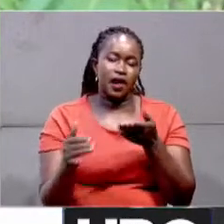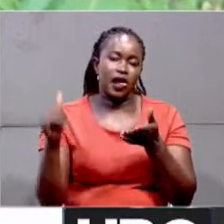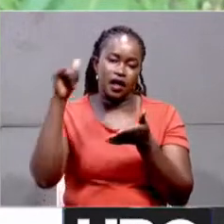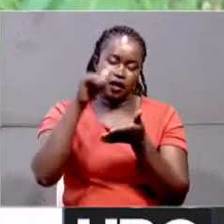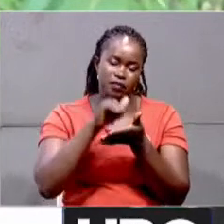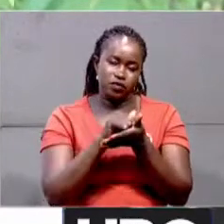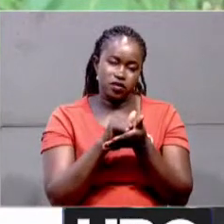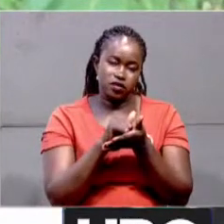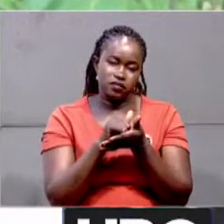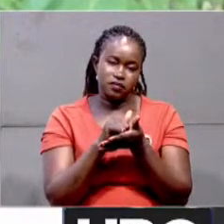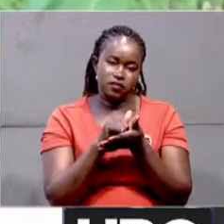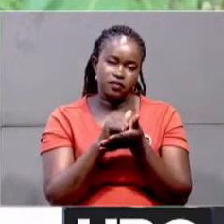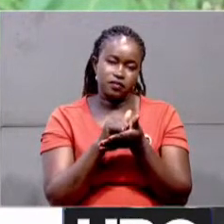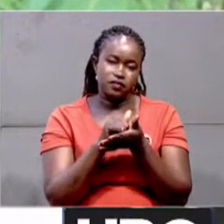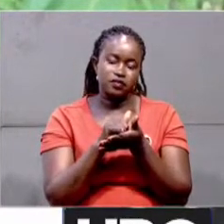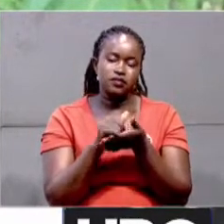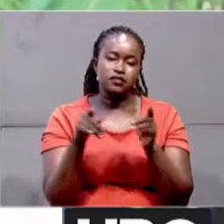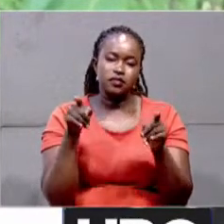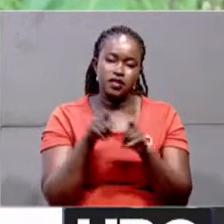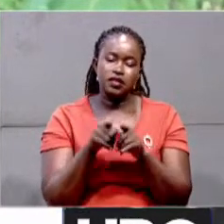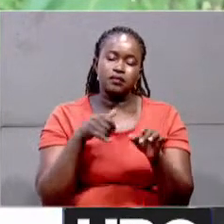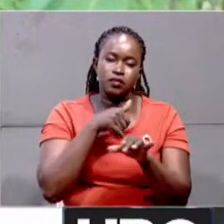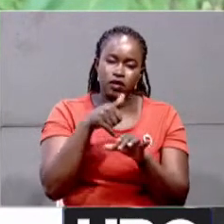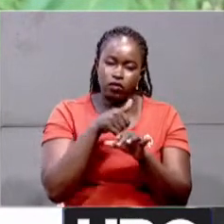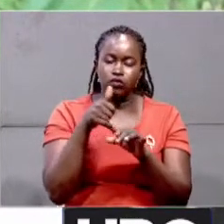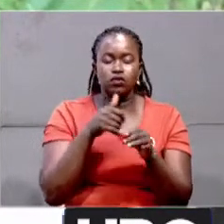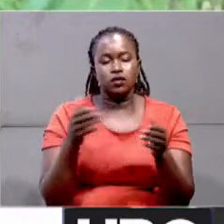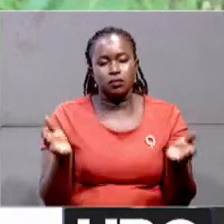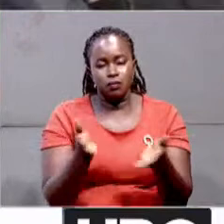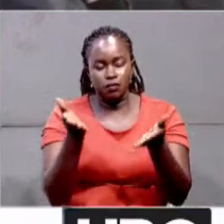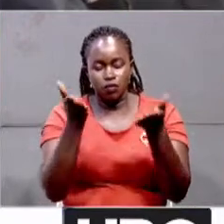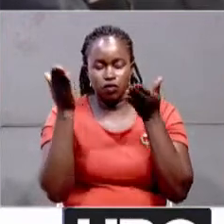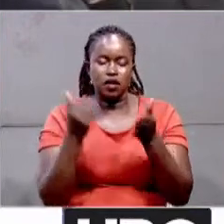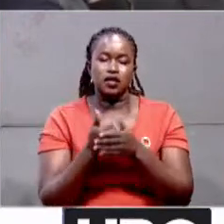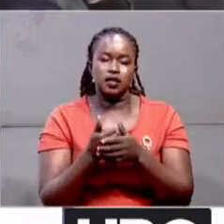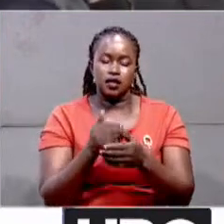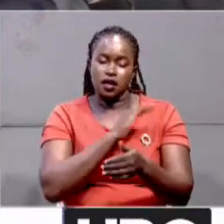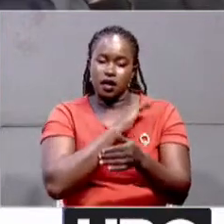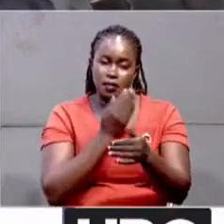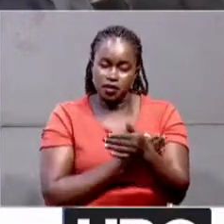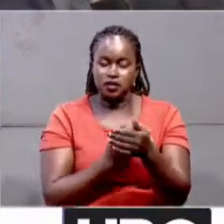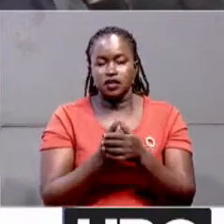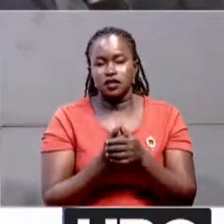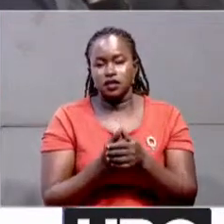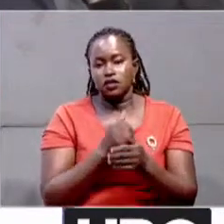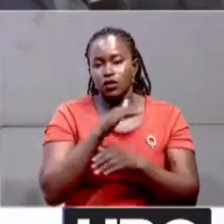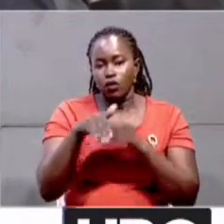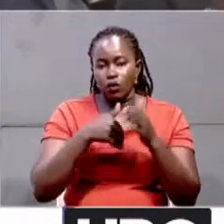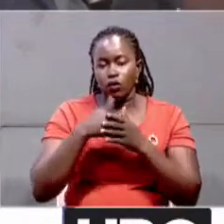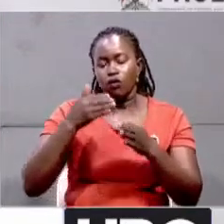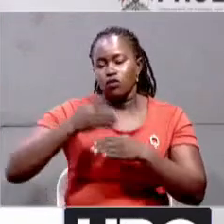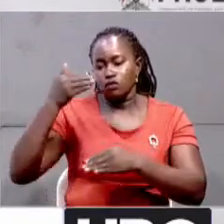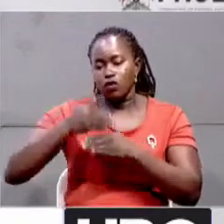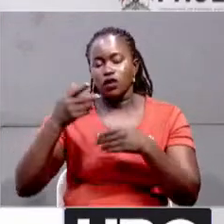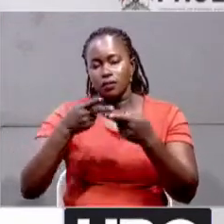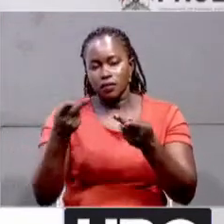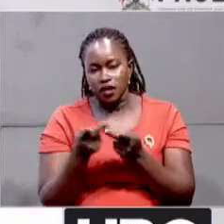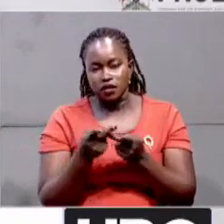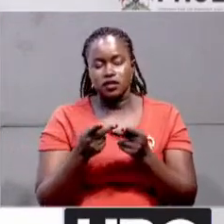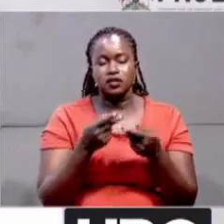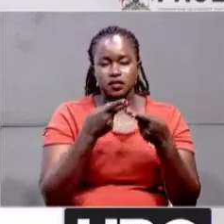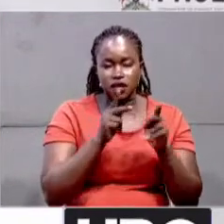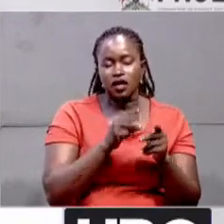airport, including modern automation capacity. All the border points starting with Malaba,